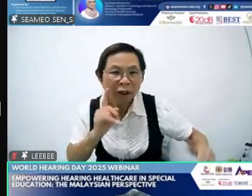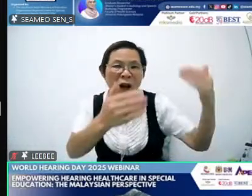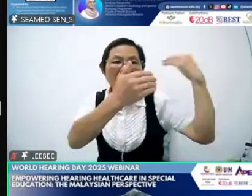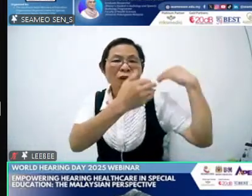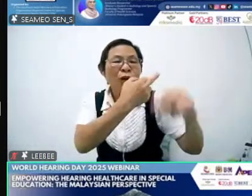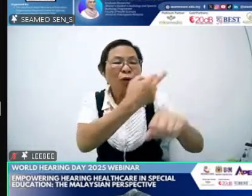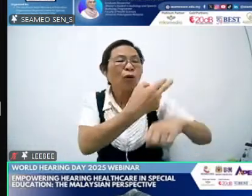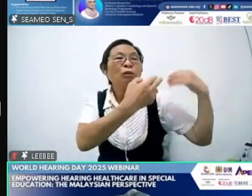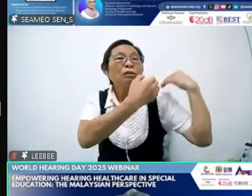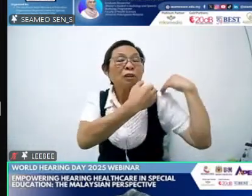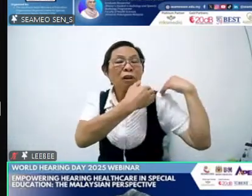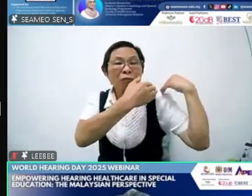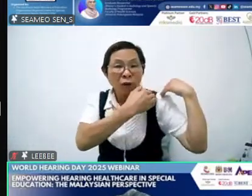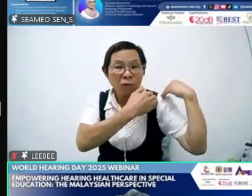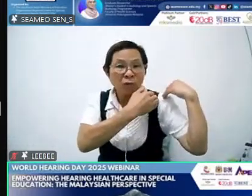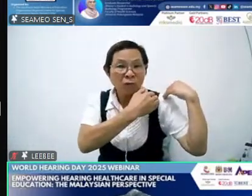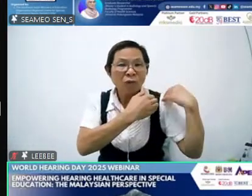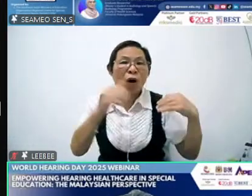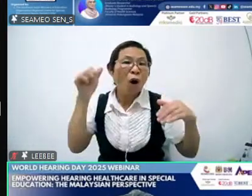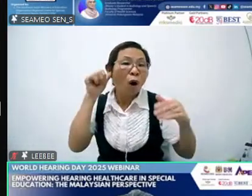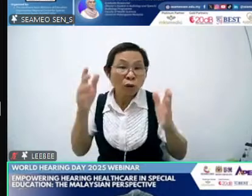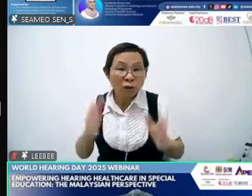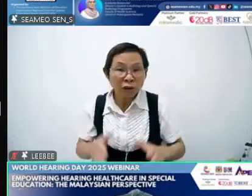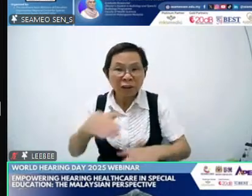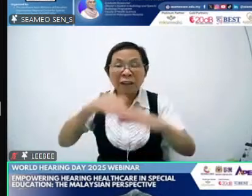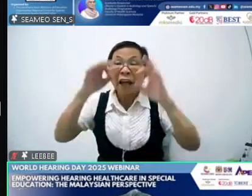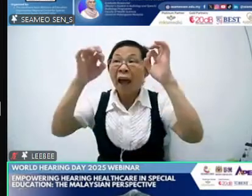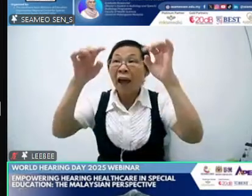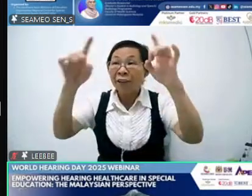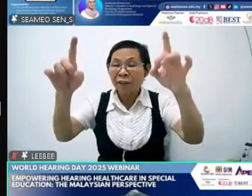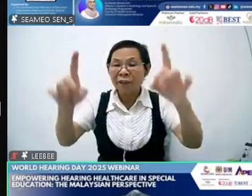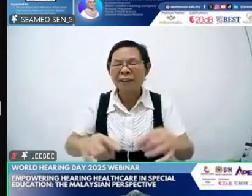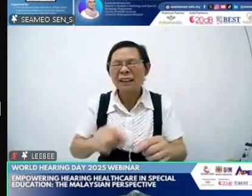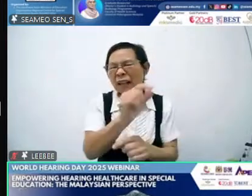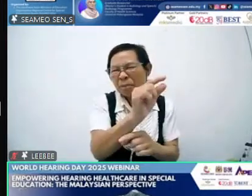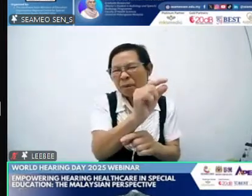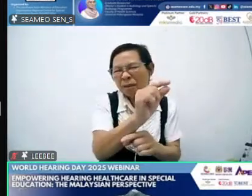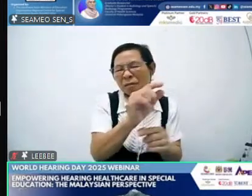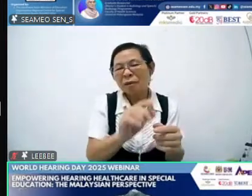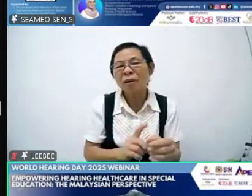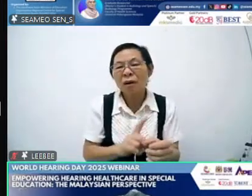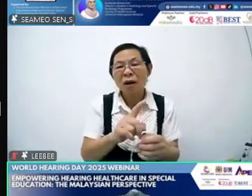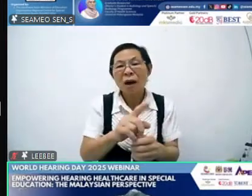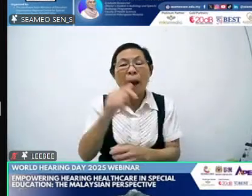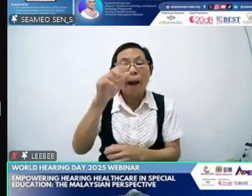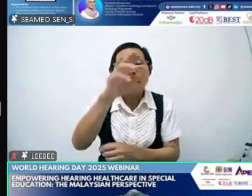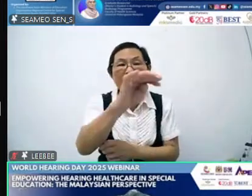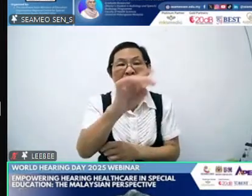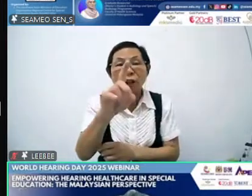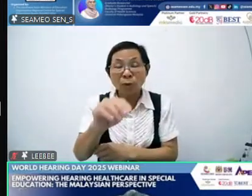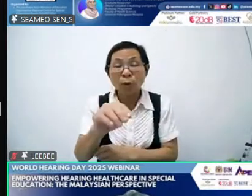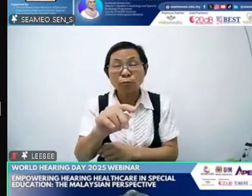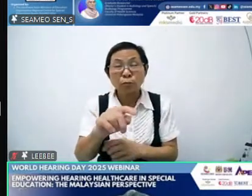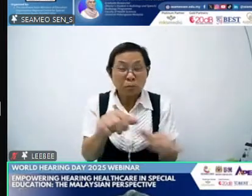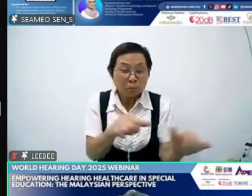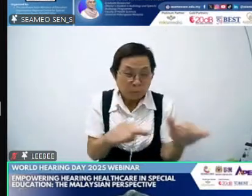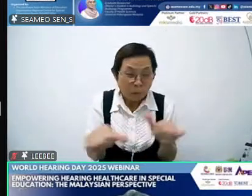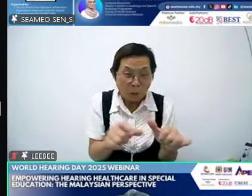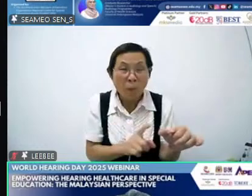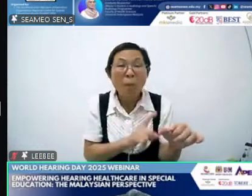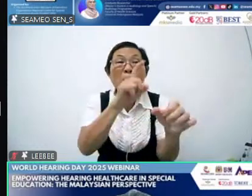audiologists in educational settings. A little bit about herself. Madam Au has been actively engaged in clinical